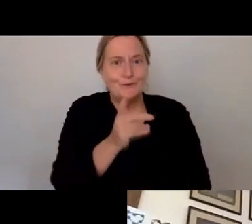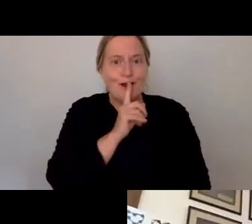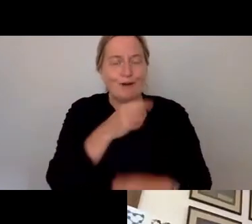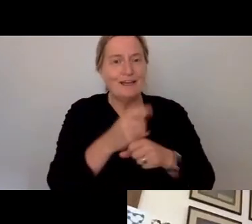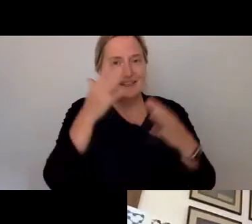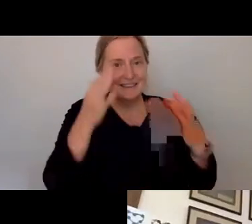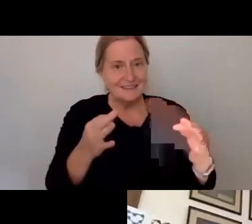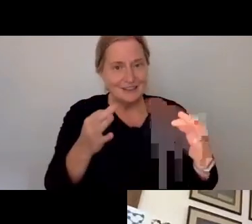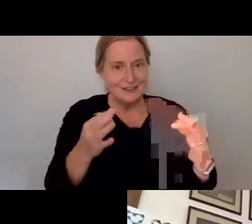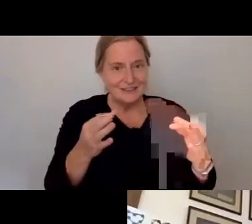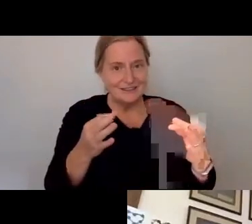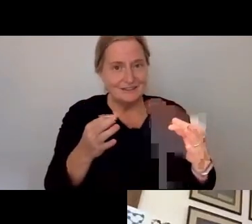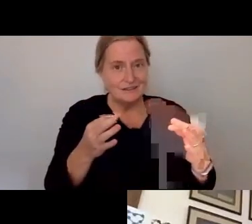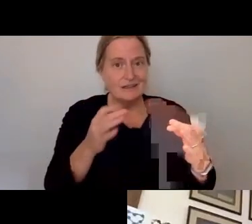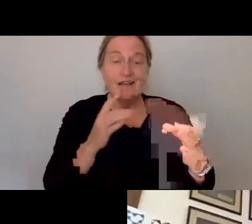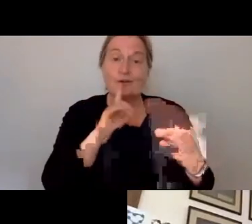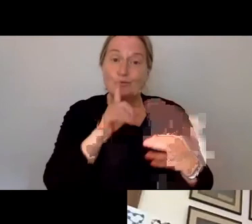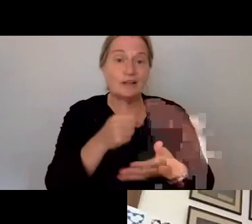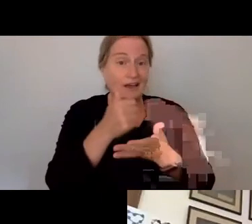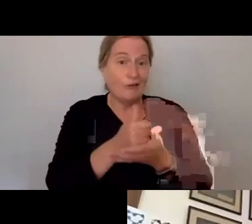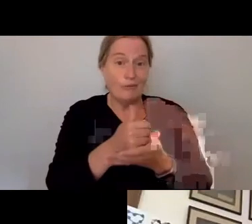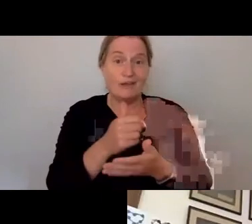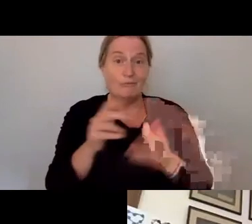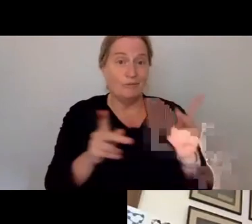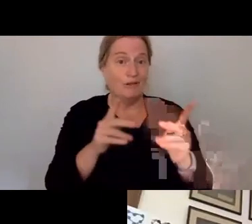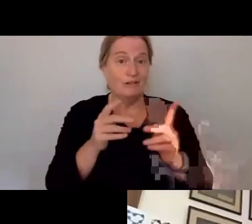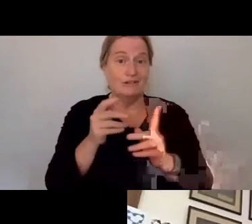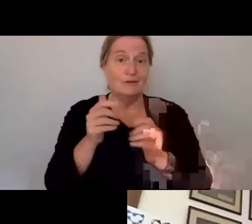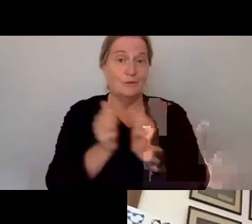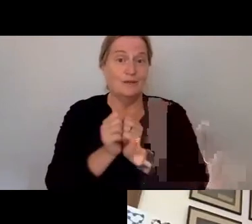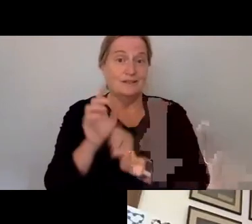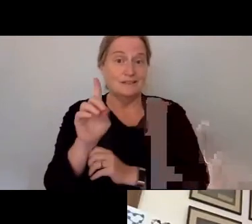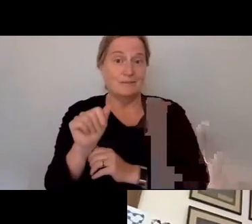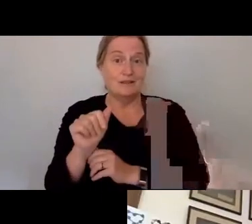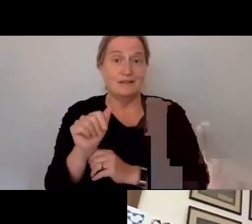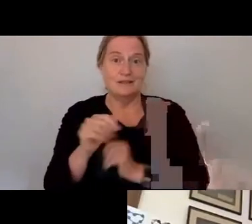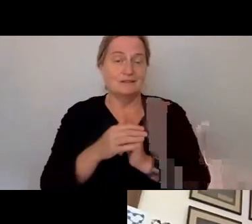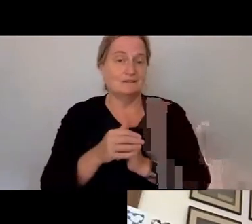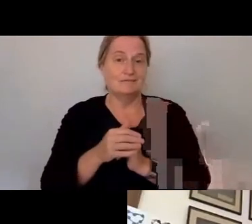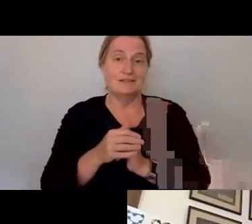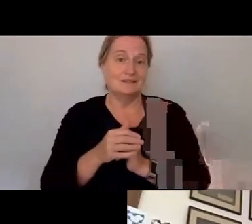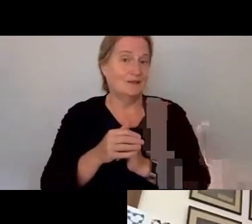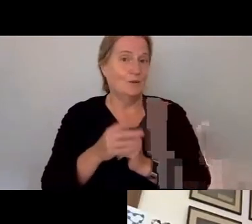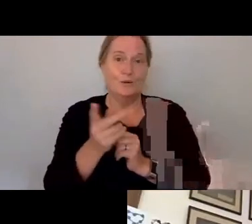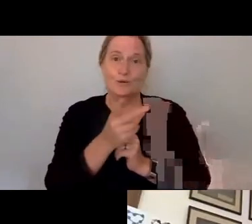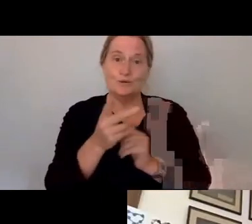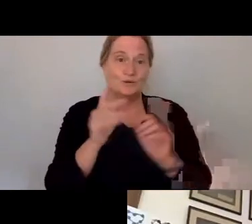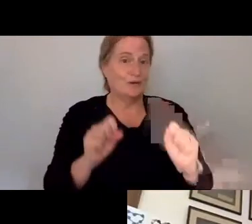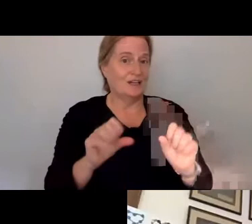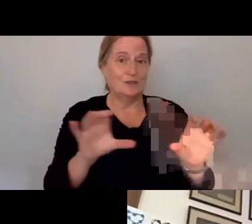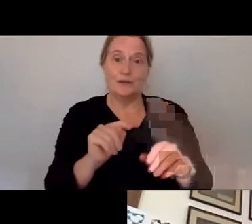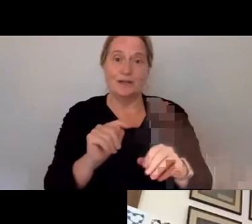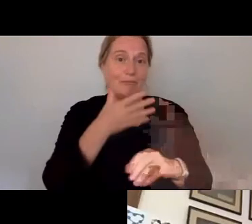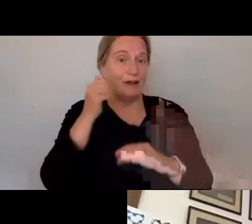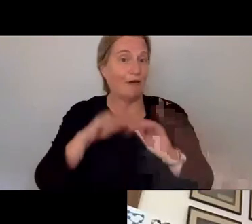be helpful to the disability community, because nobody else, including the governor, could get it done like those two can. Or they